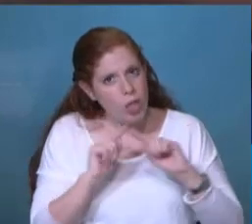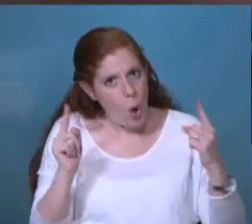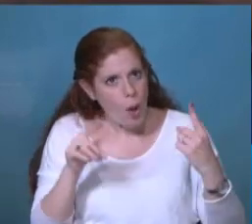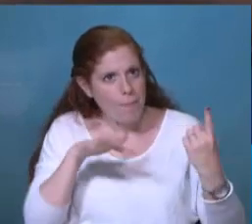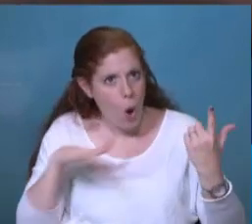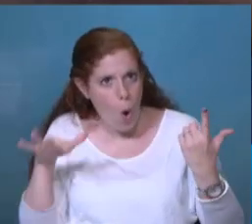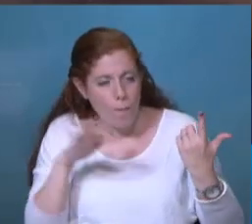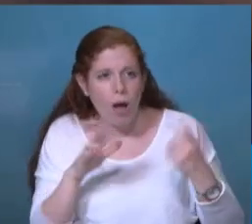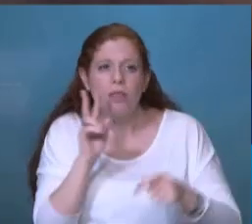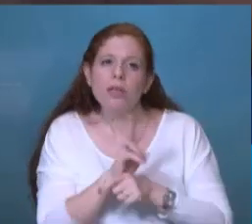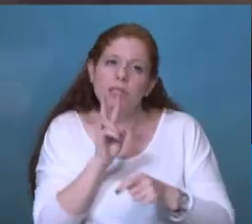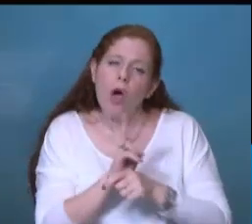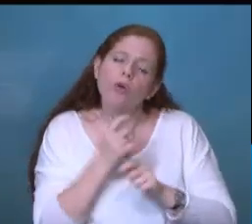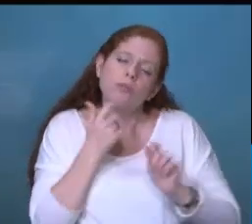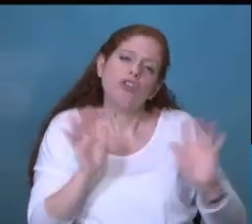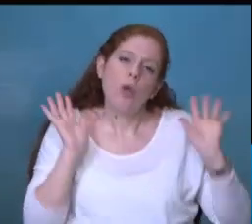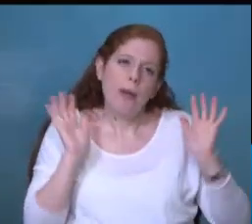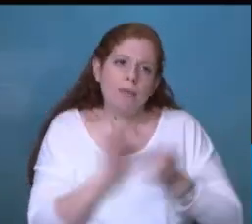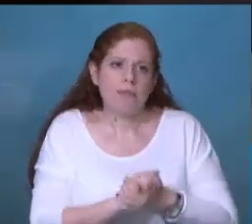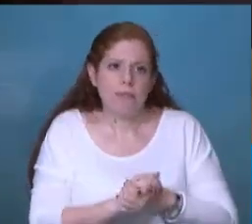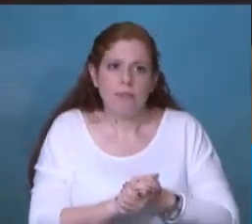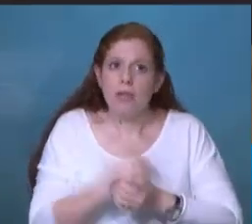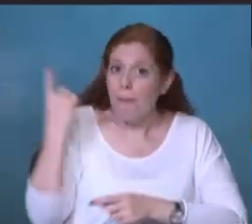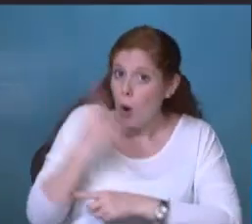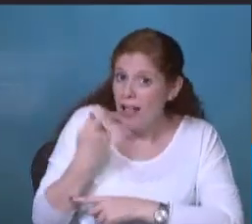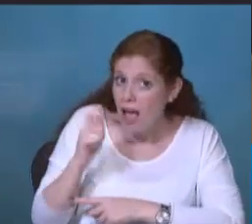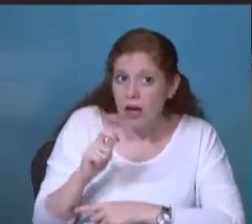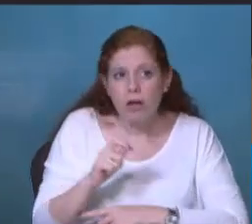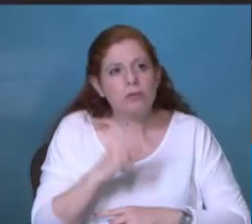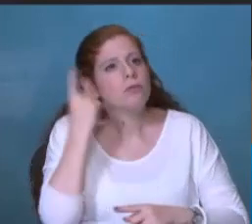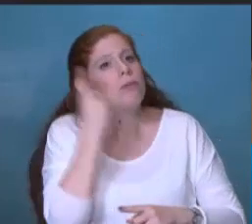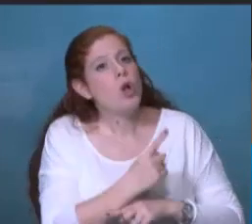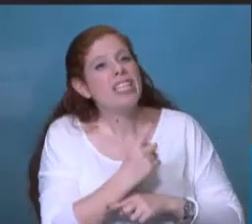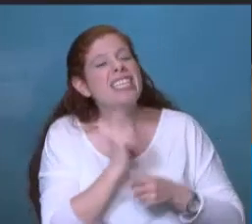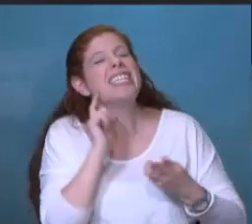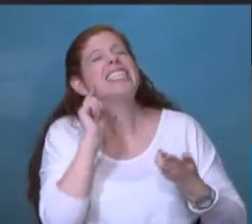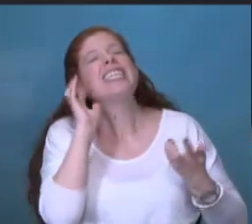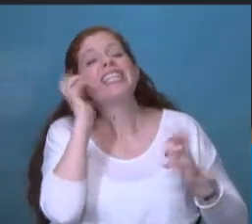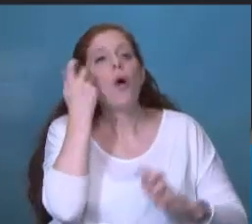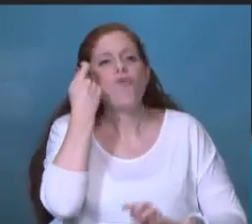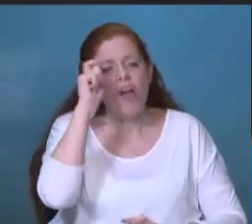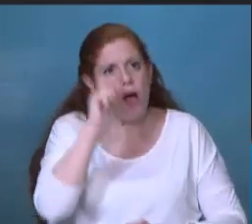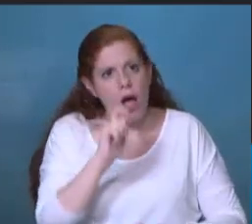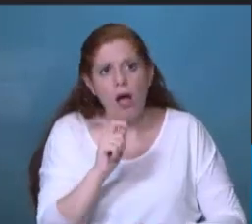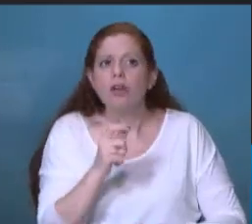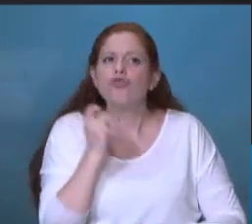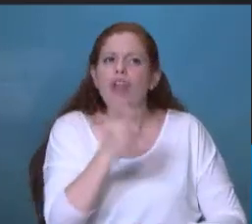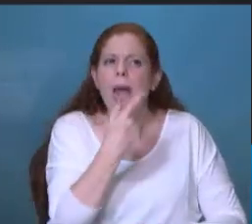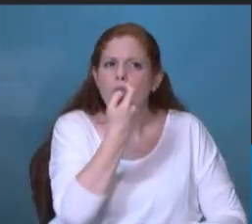Europe. Be careful is all I'm going to say. The hotel also was expensive. Hotel is crazy expensive. we pay